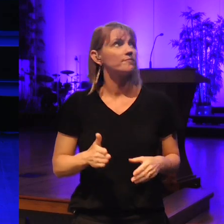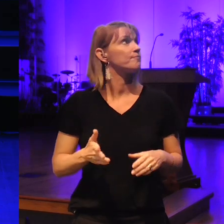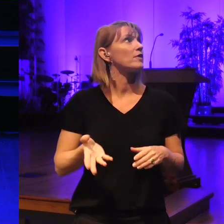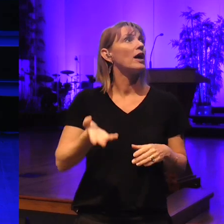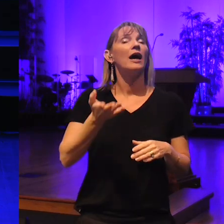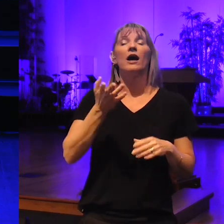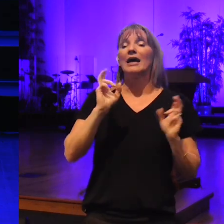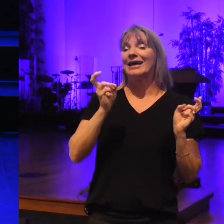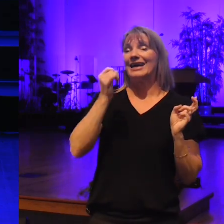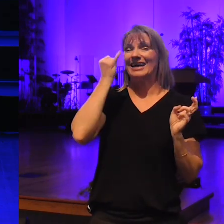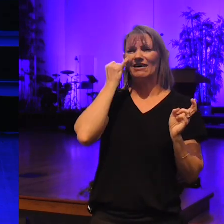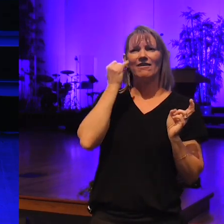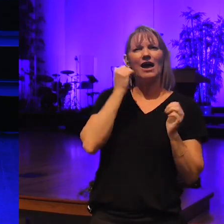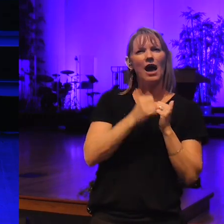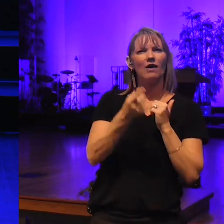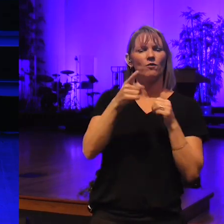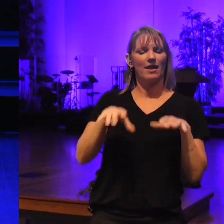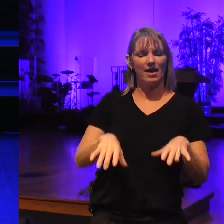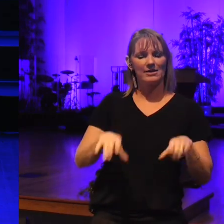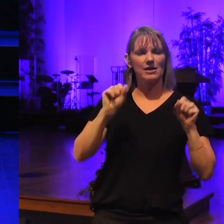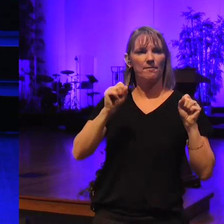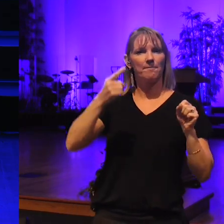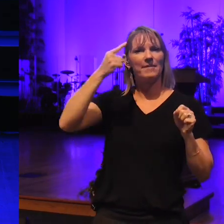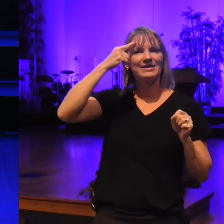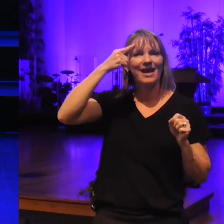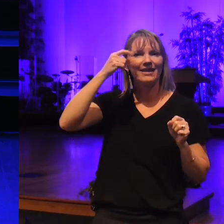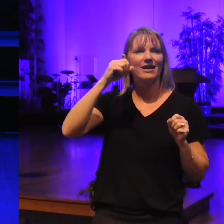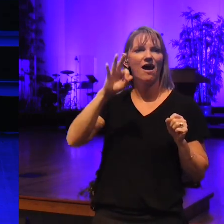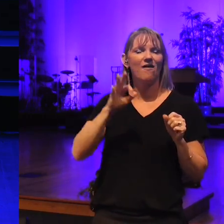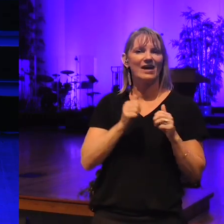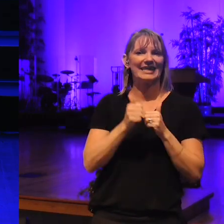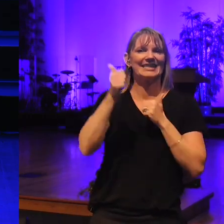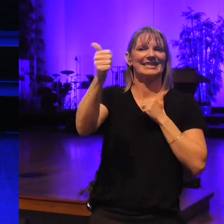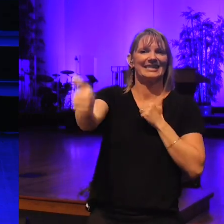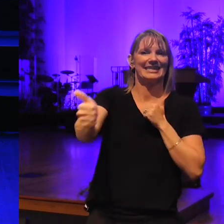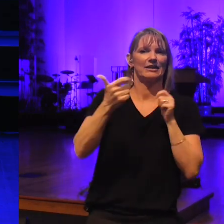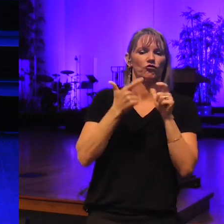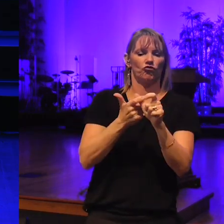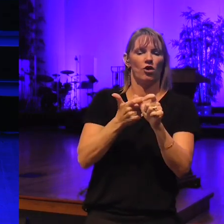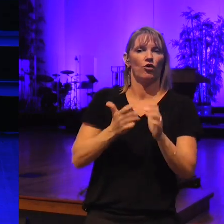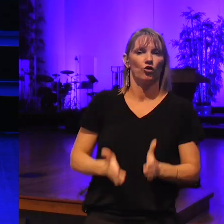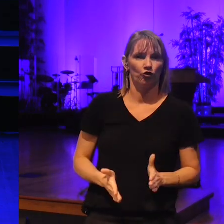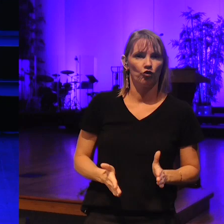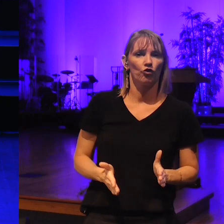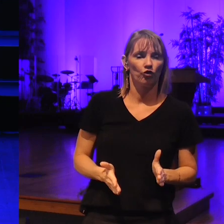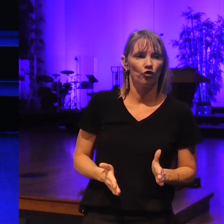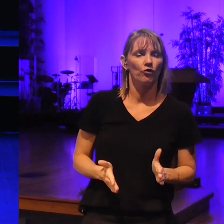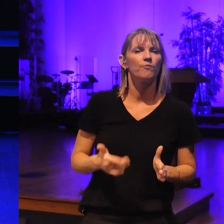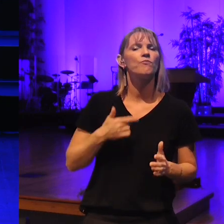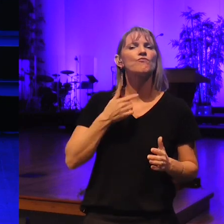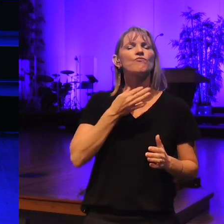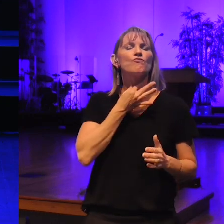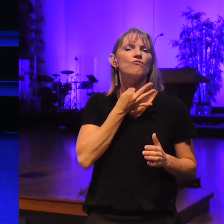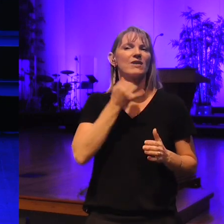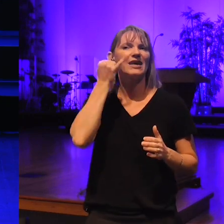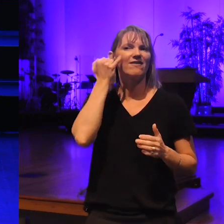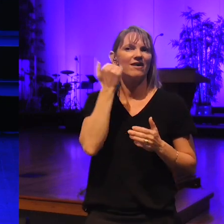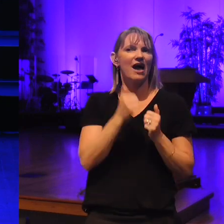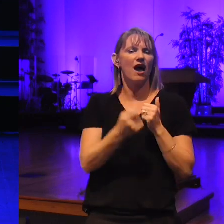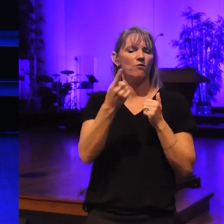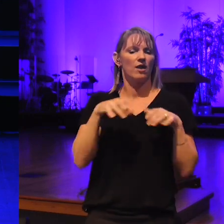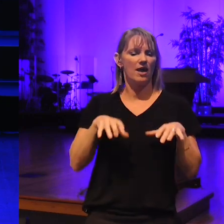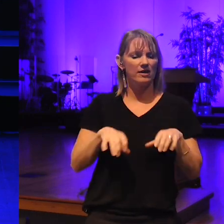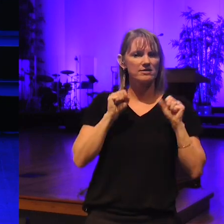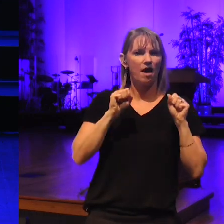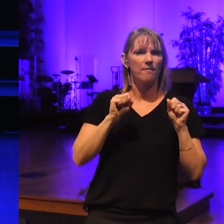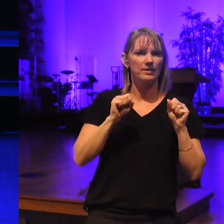if everyone adopted the mentality of a distant runner? Wonder if everyone adopted